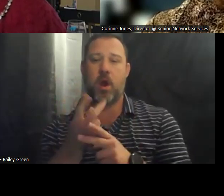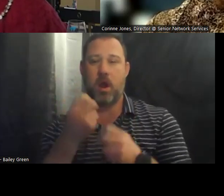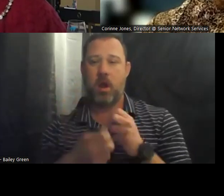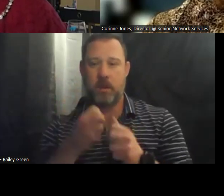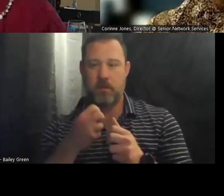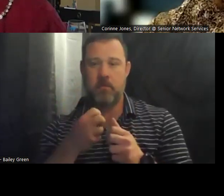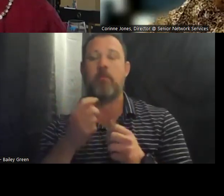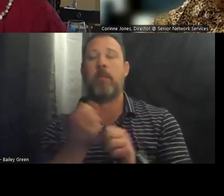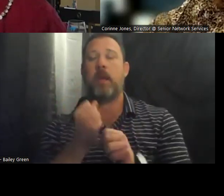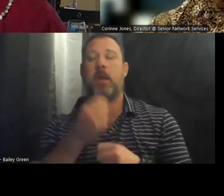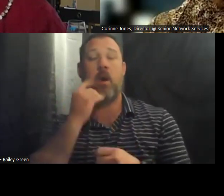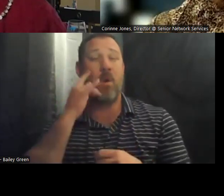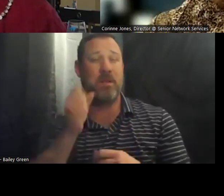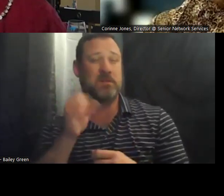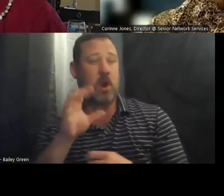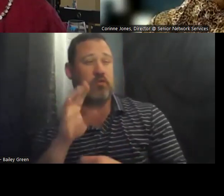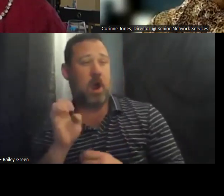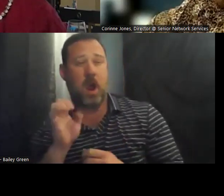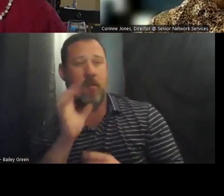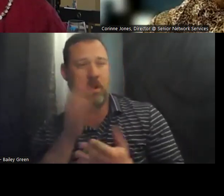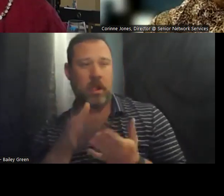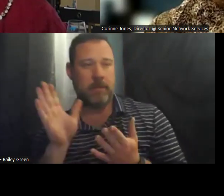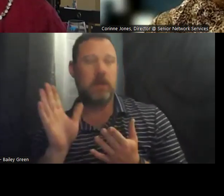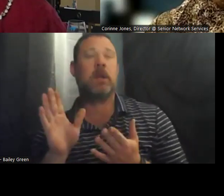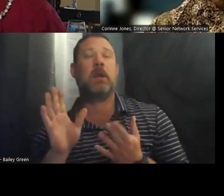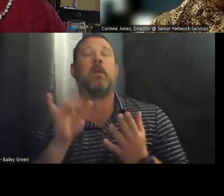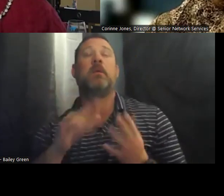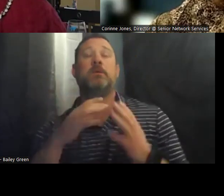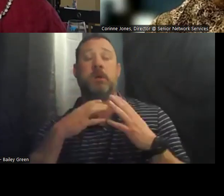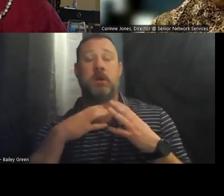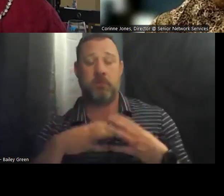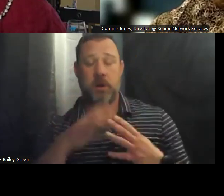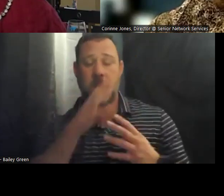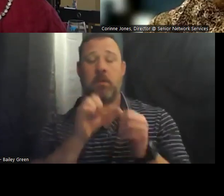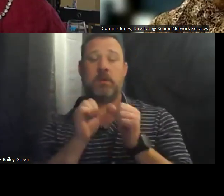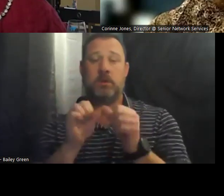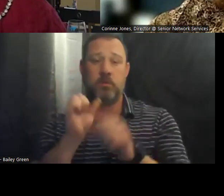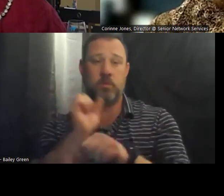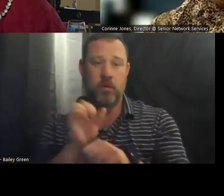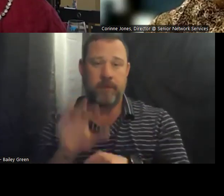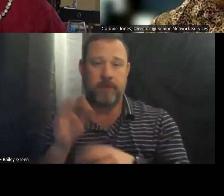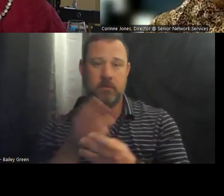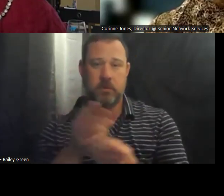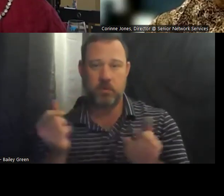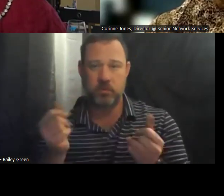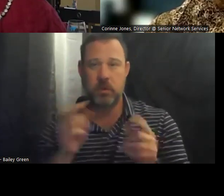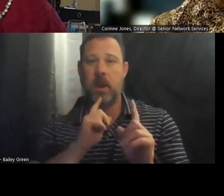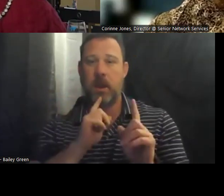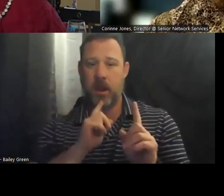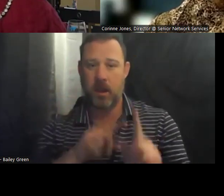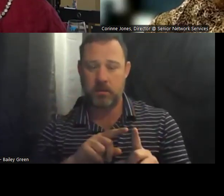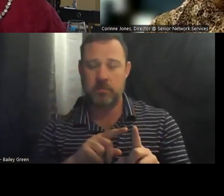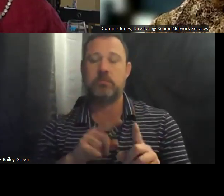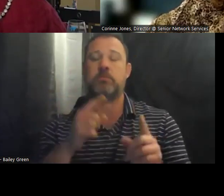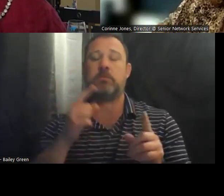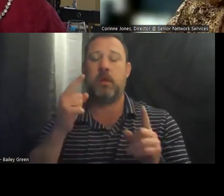making homelessness a crime will eliminate it. This committee will continue working to find solutions and answers that make sense,